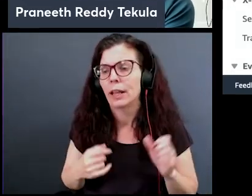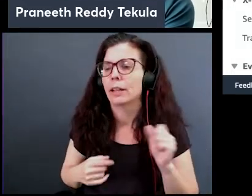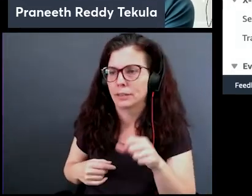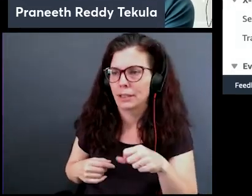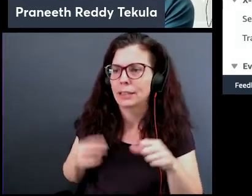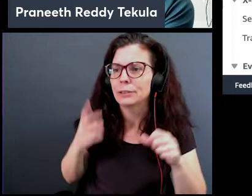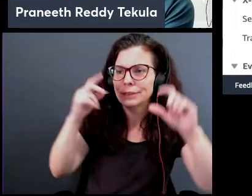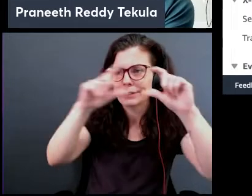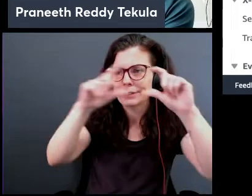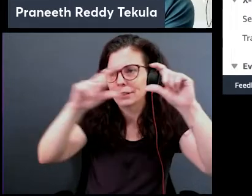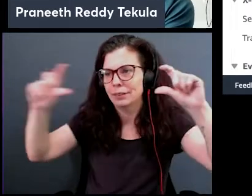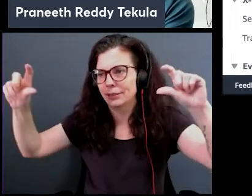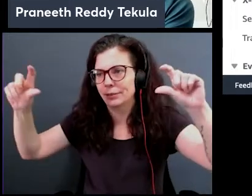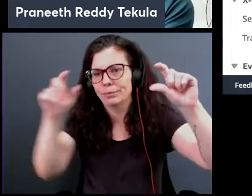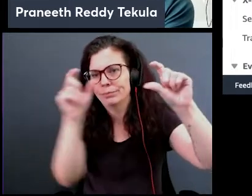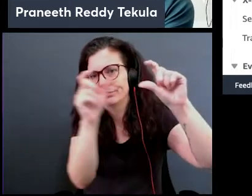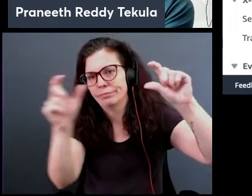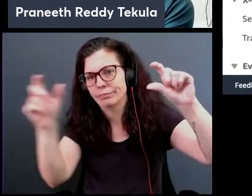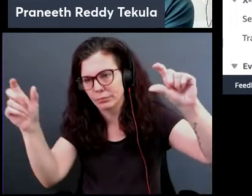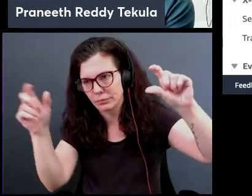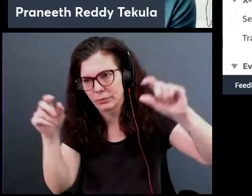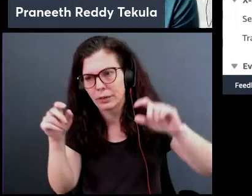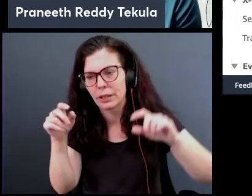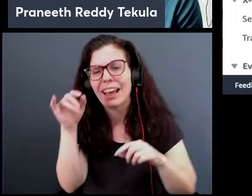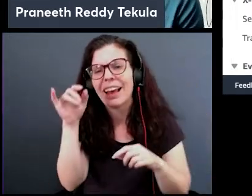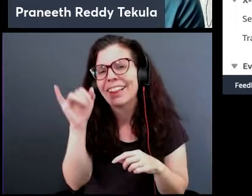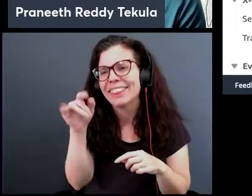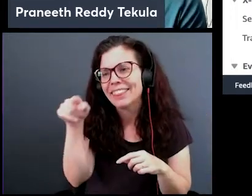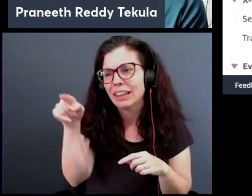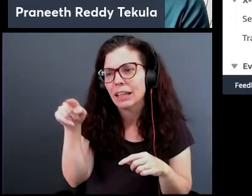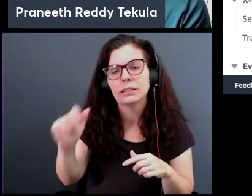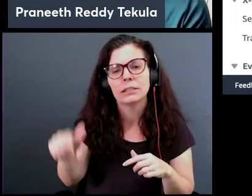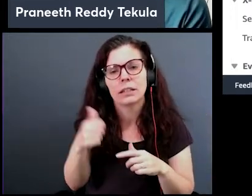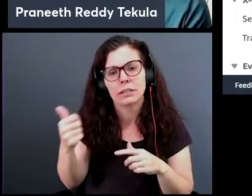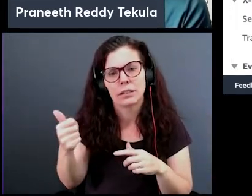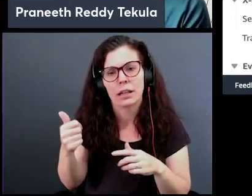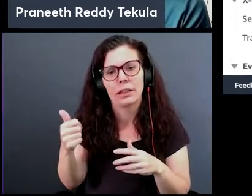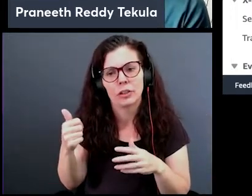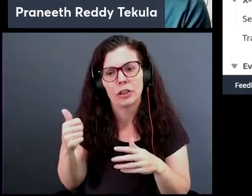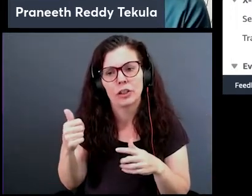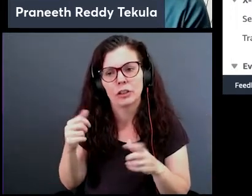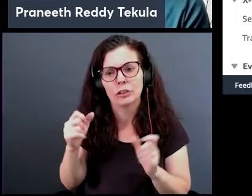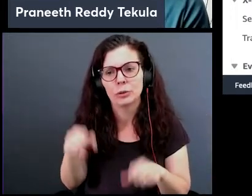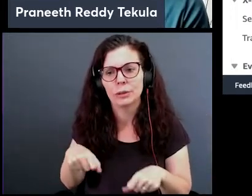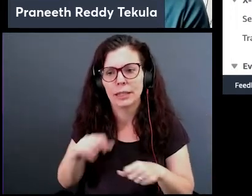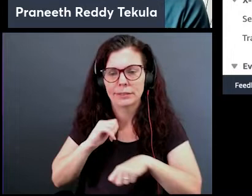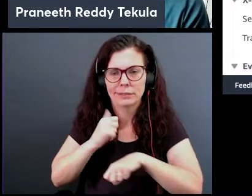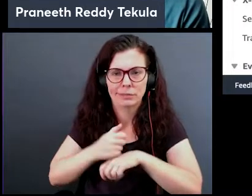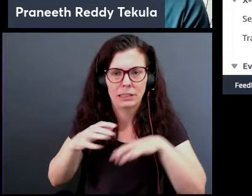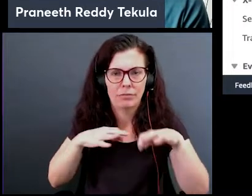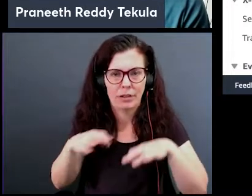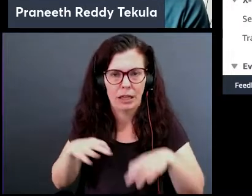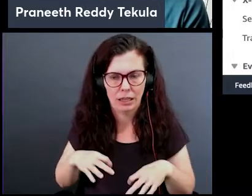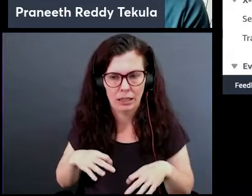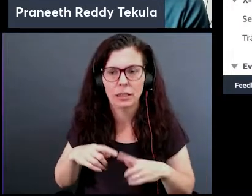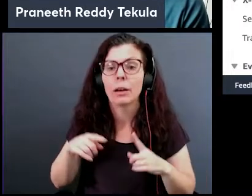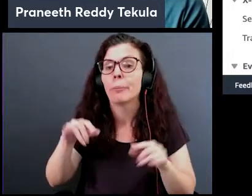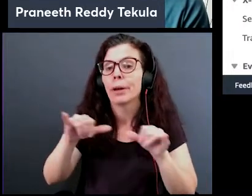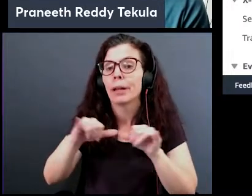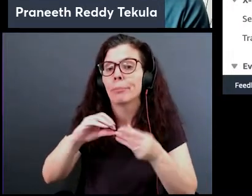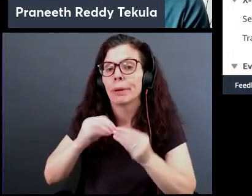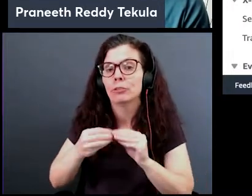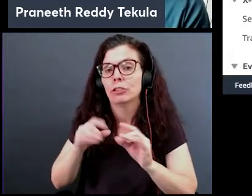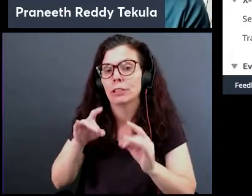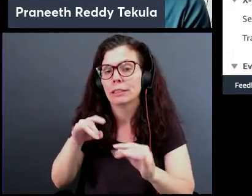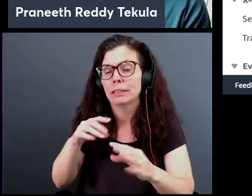last 3 hours, and that's another point. That's a good point that you brought up. Metric Insights can look into the past 3 hours